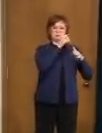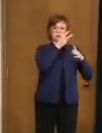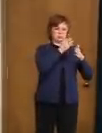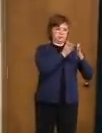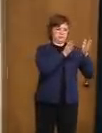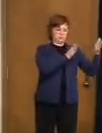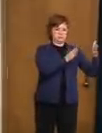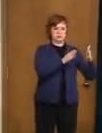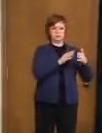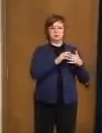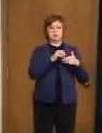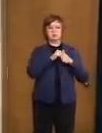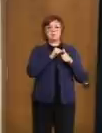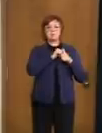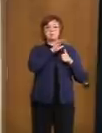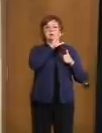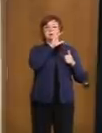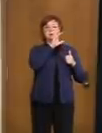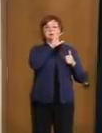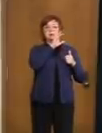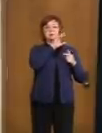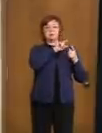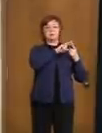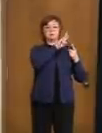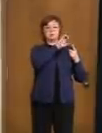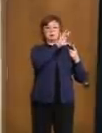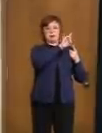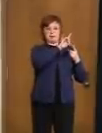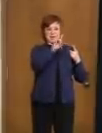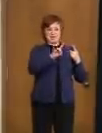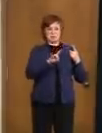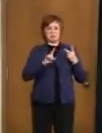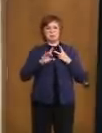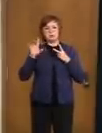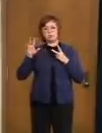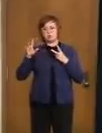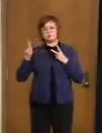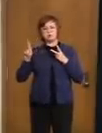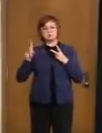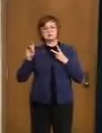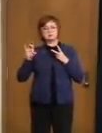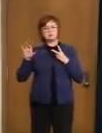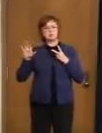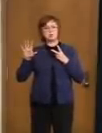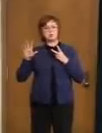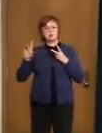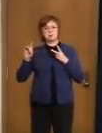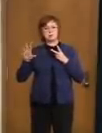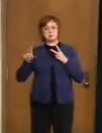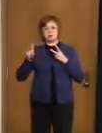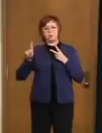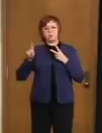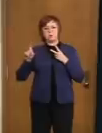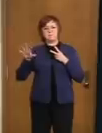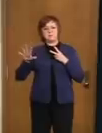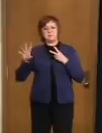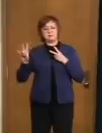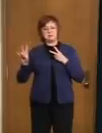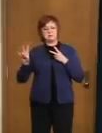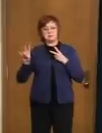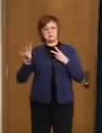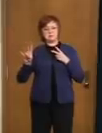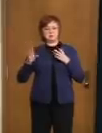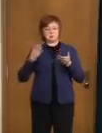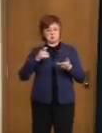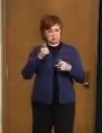7-day average of new cases was 288, and on December the 31st, it was 157. It had you may be